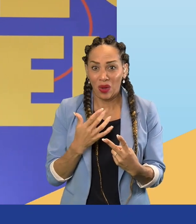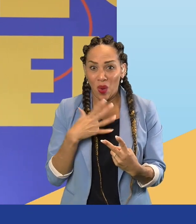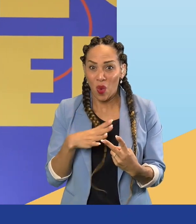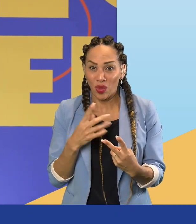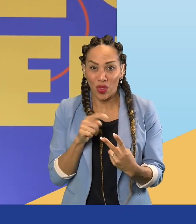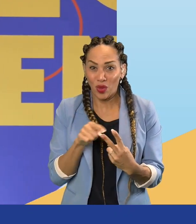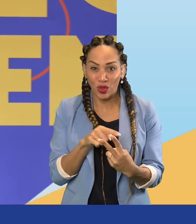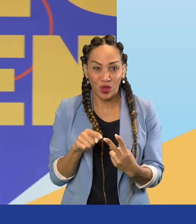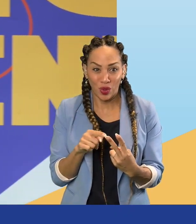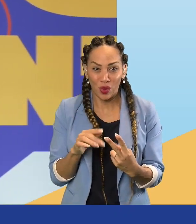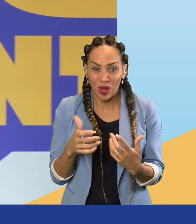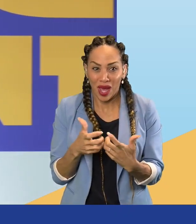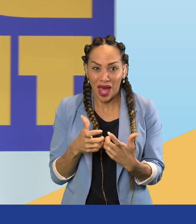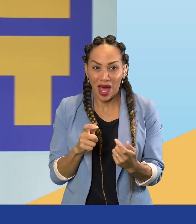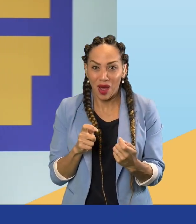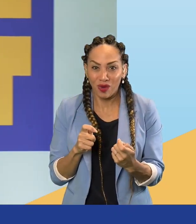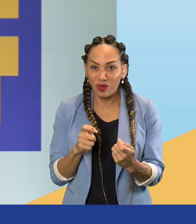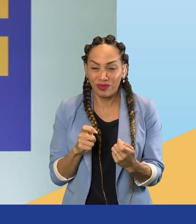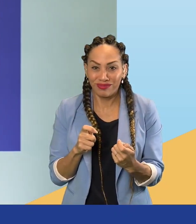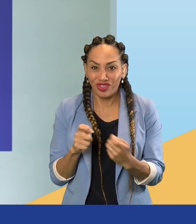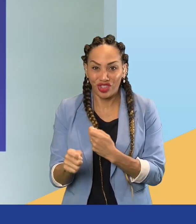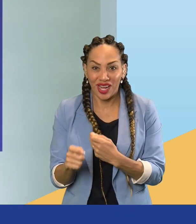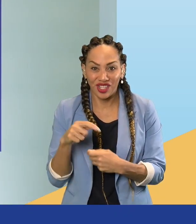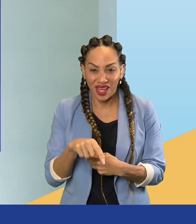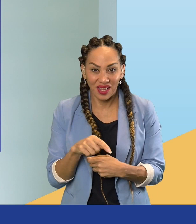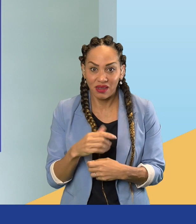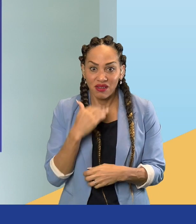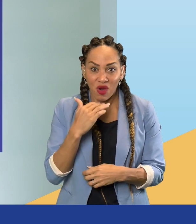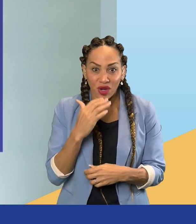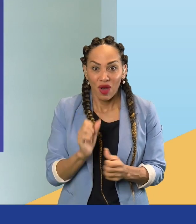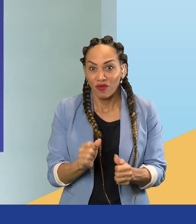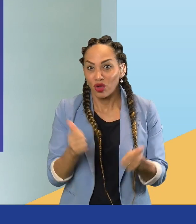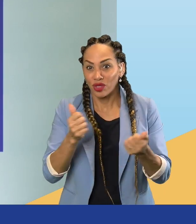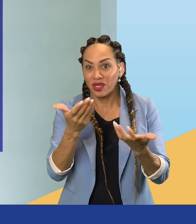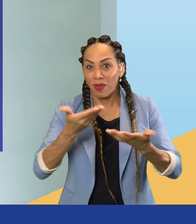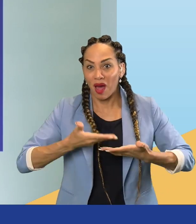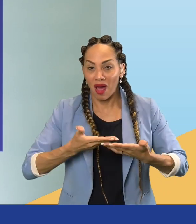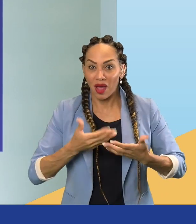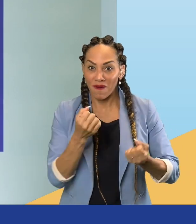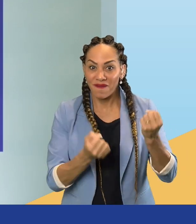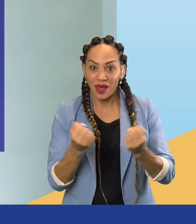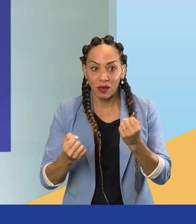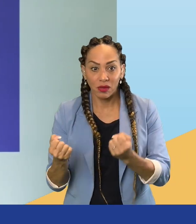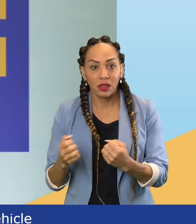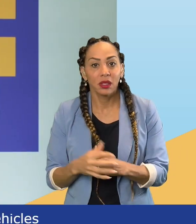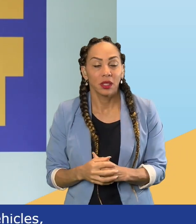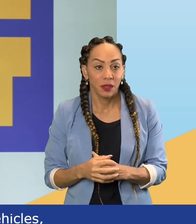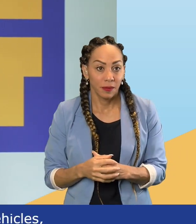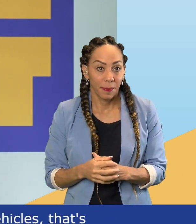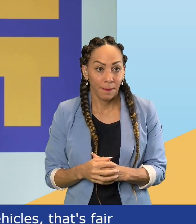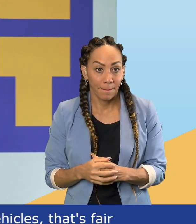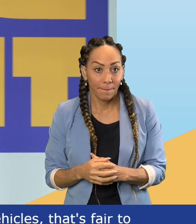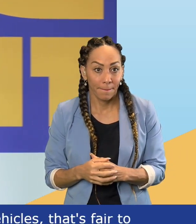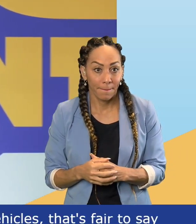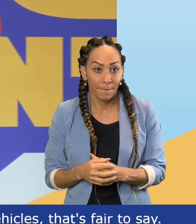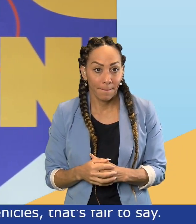and it's something that we've struggled with a bit recently, the supply of commercial vehicles. I think that's fair to say. Both those cars you mentioned, obviously, base